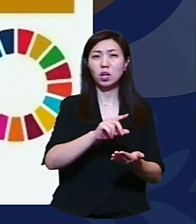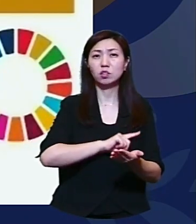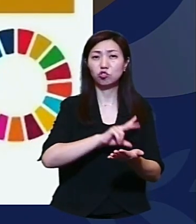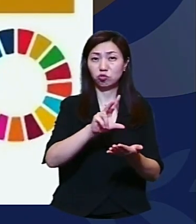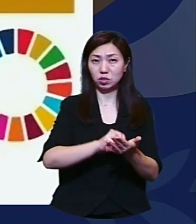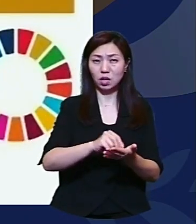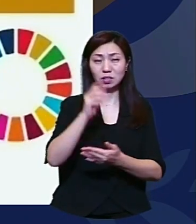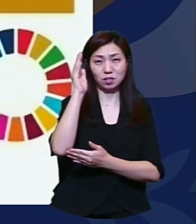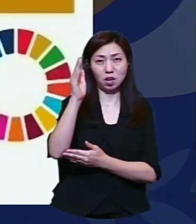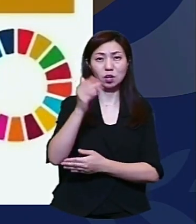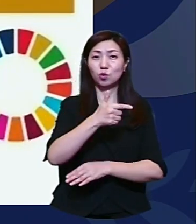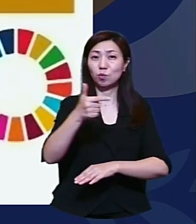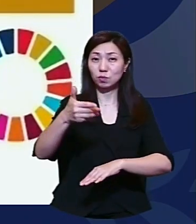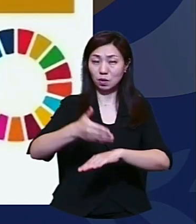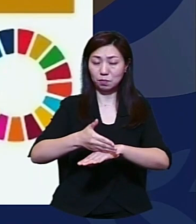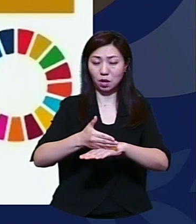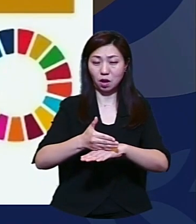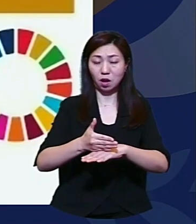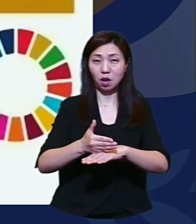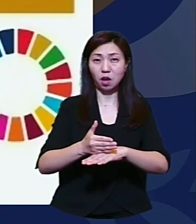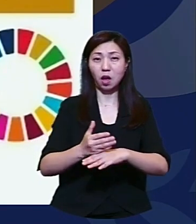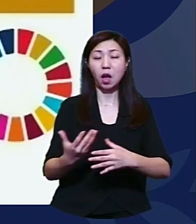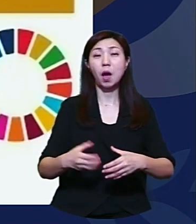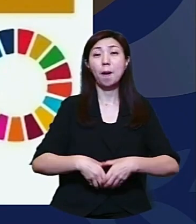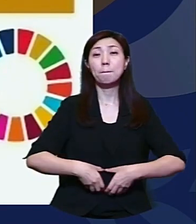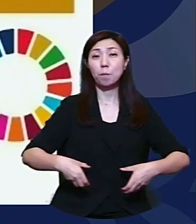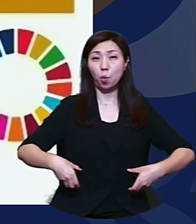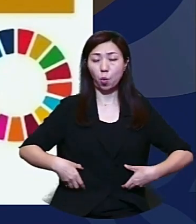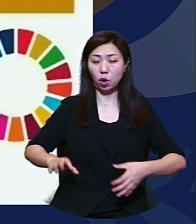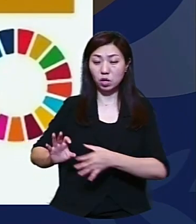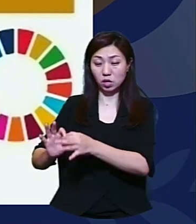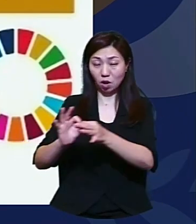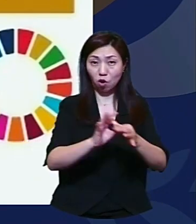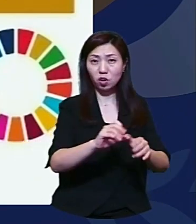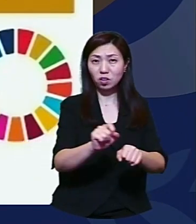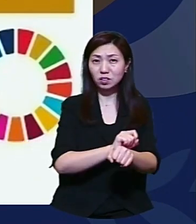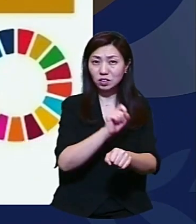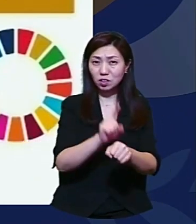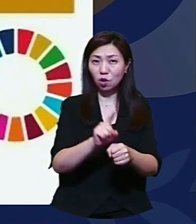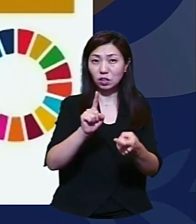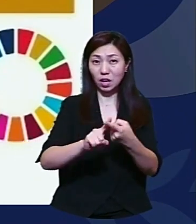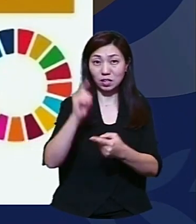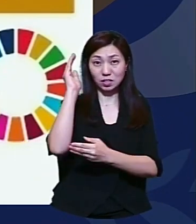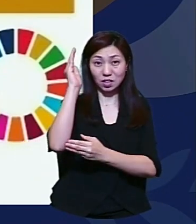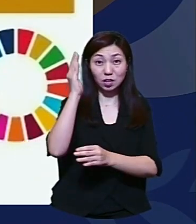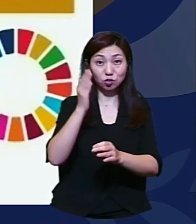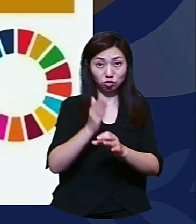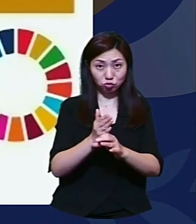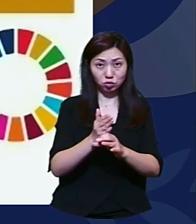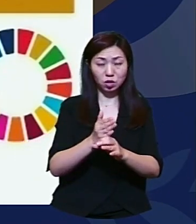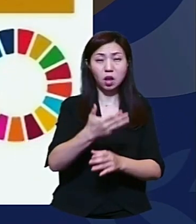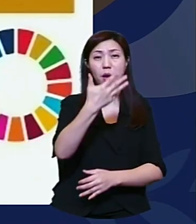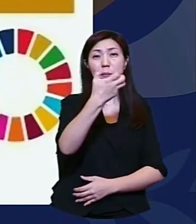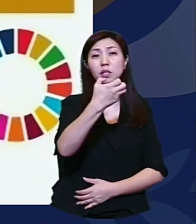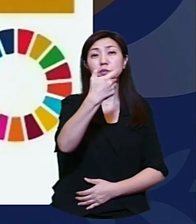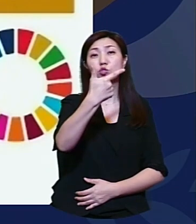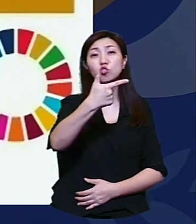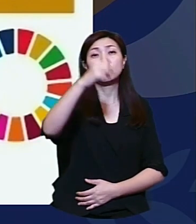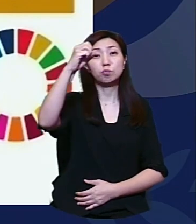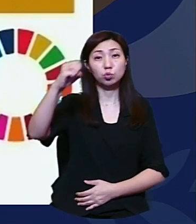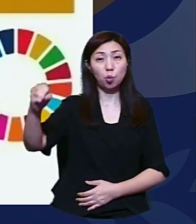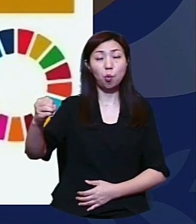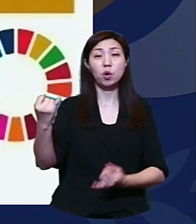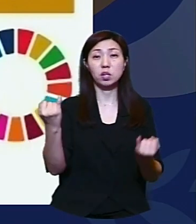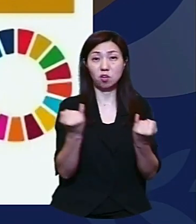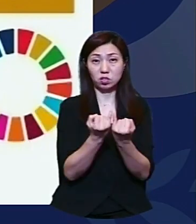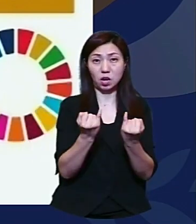inclusive connectivity. And of course, our data tells us that it's about 86% of women in developed countries are